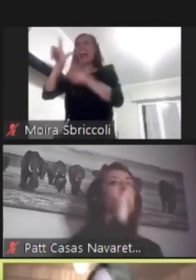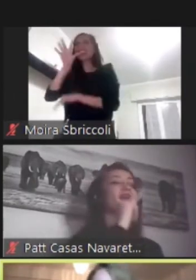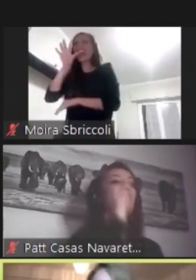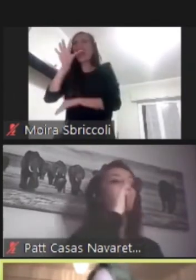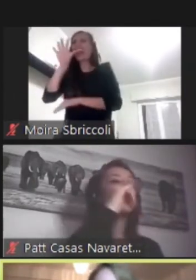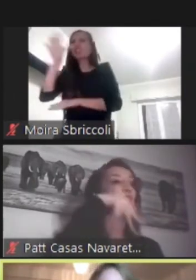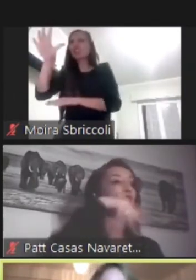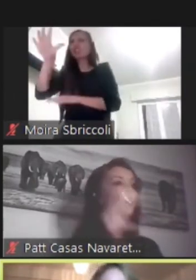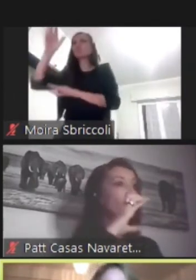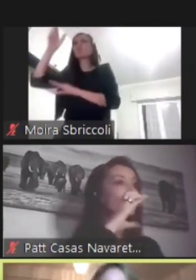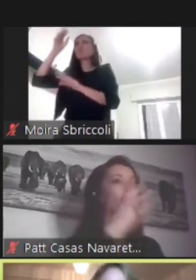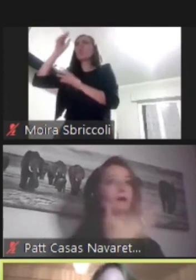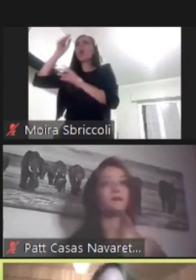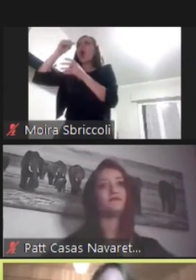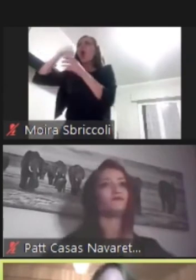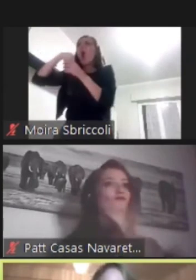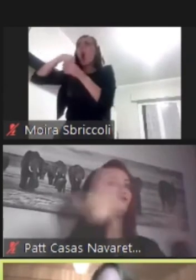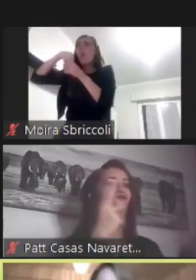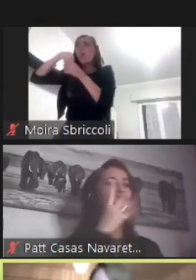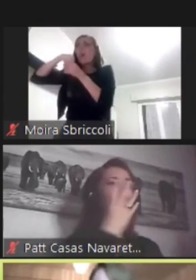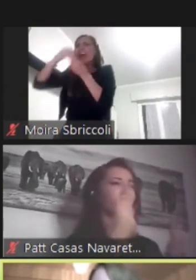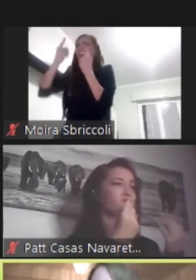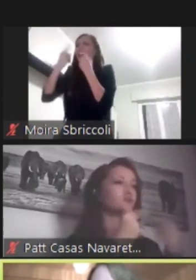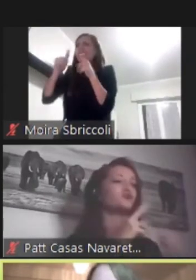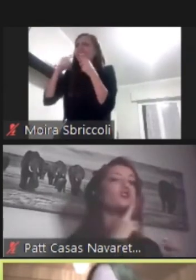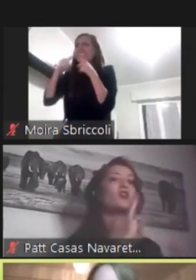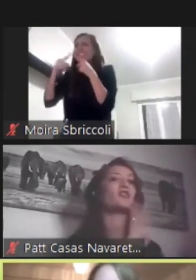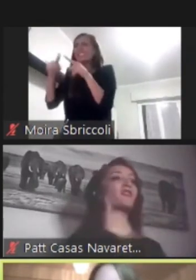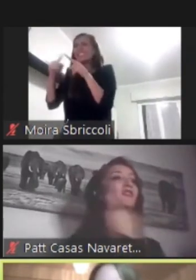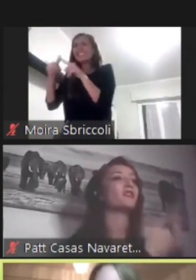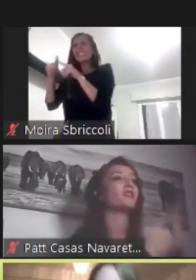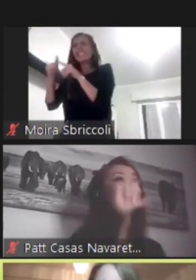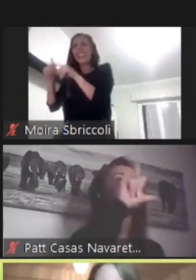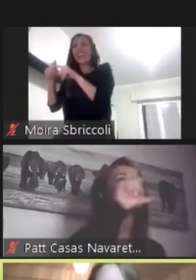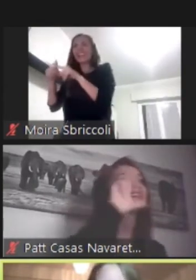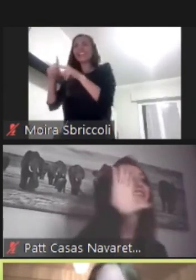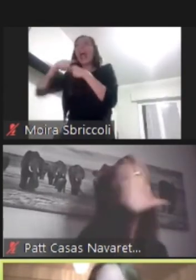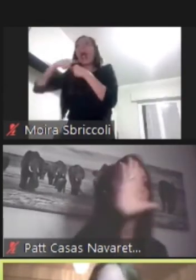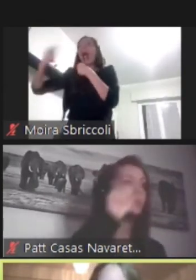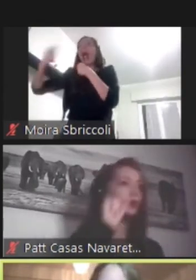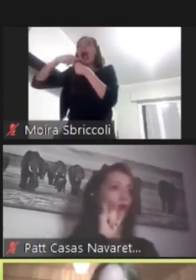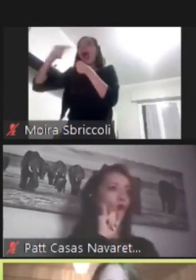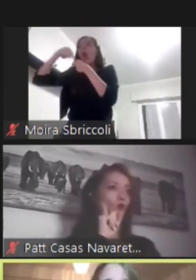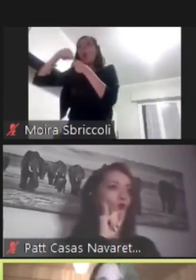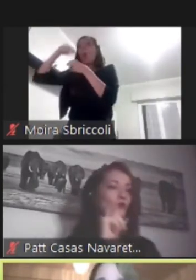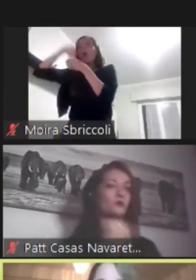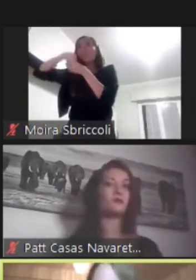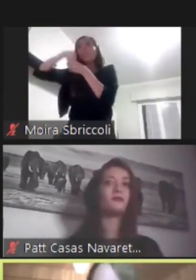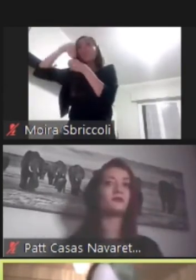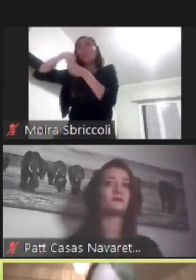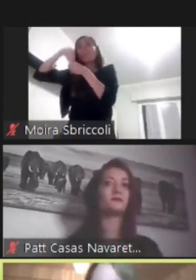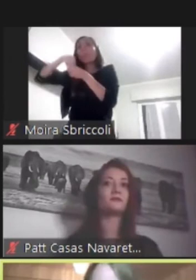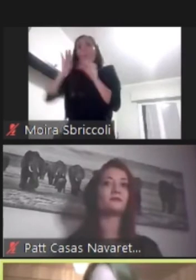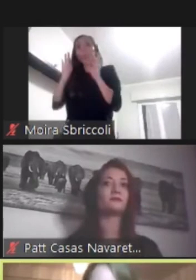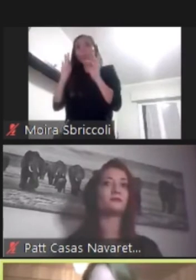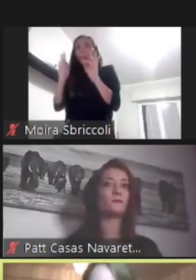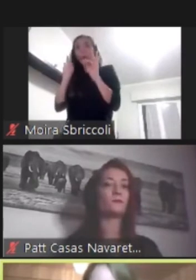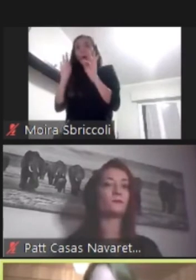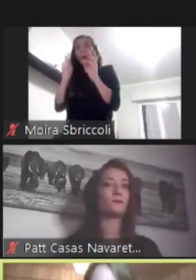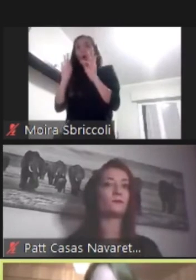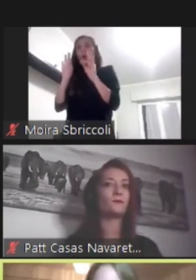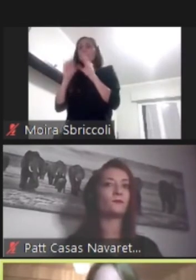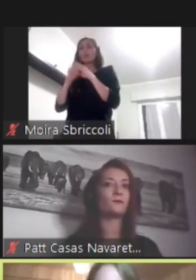is also one of those only plant sources of vitamin